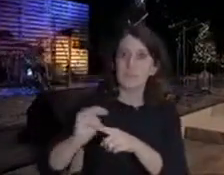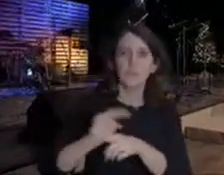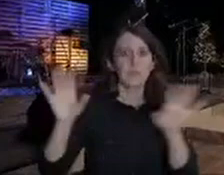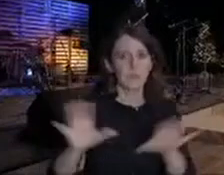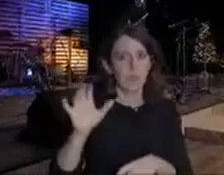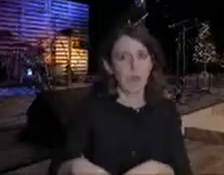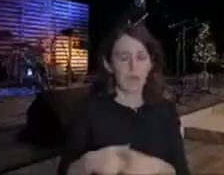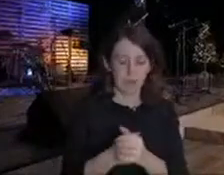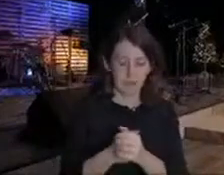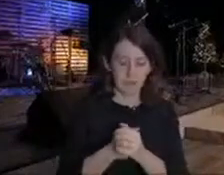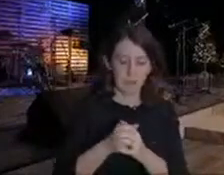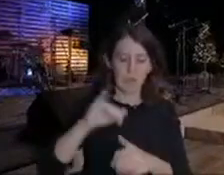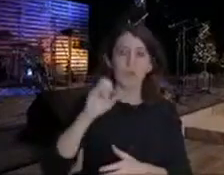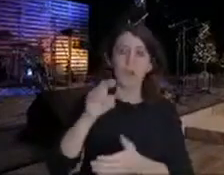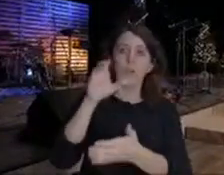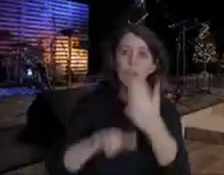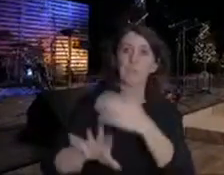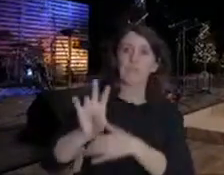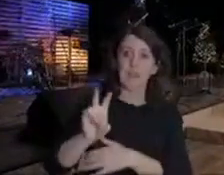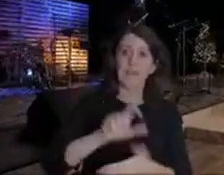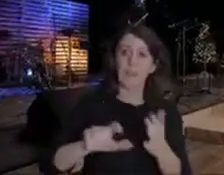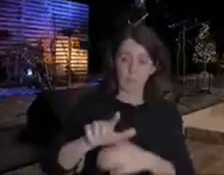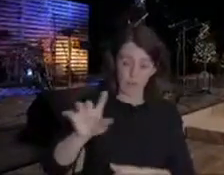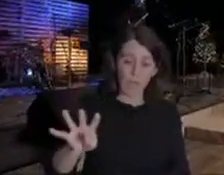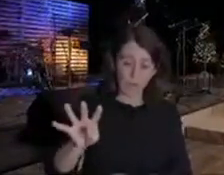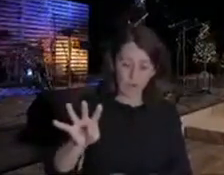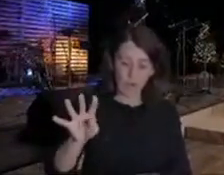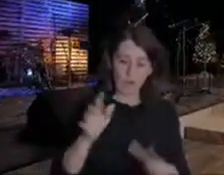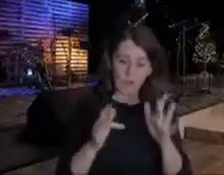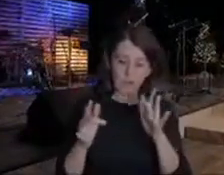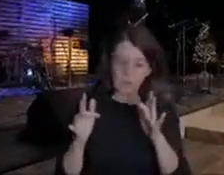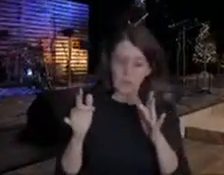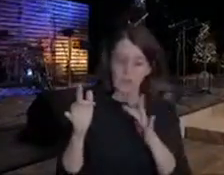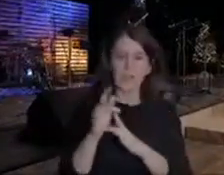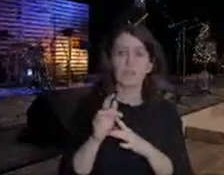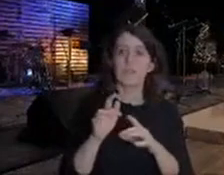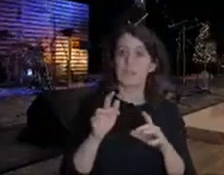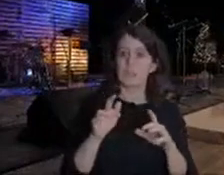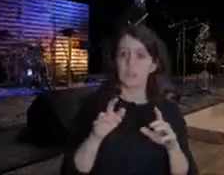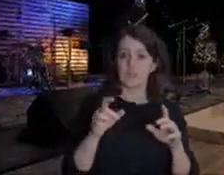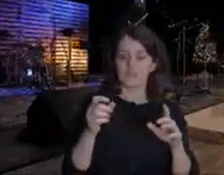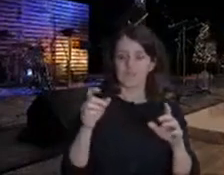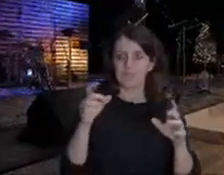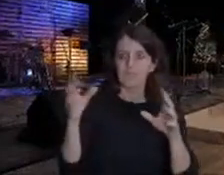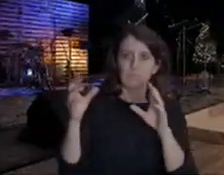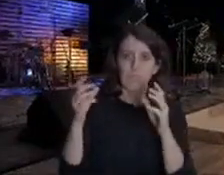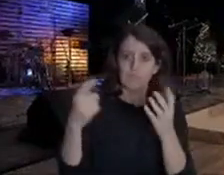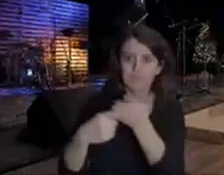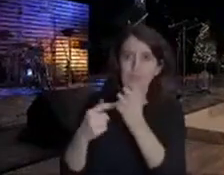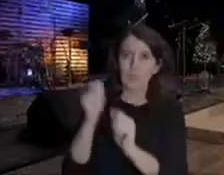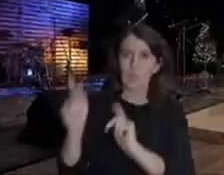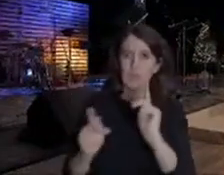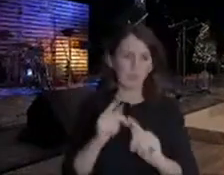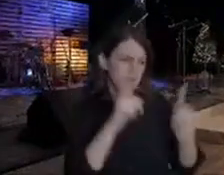Right, John 7:24, Jesus is talking to some people who are questioning about him healing on the Sabbath. And he basically, his